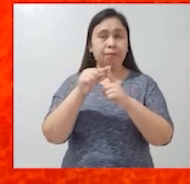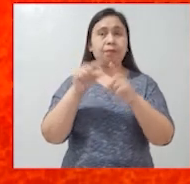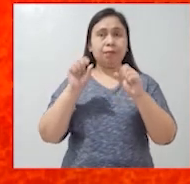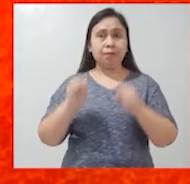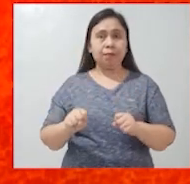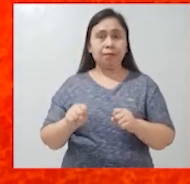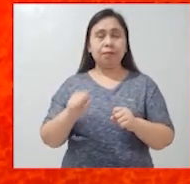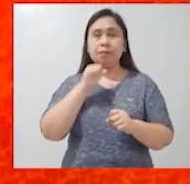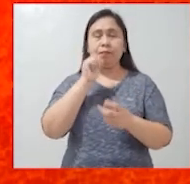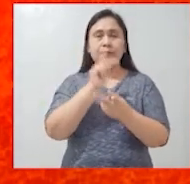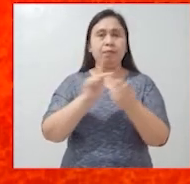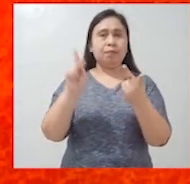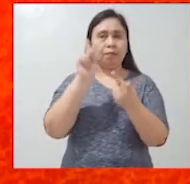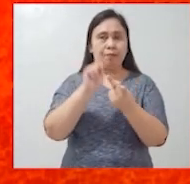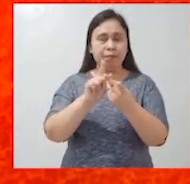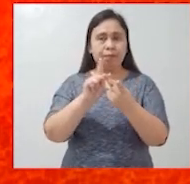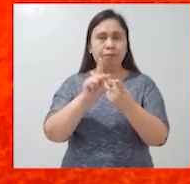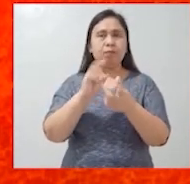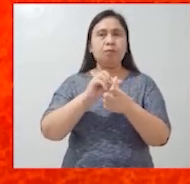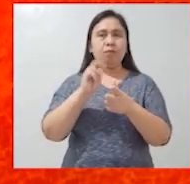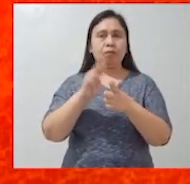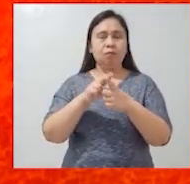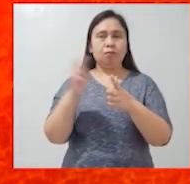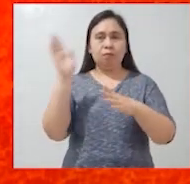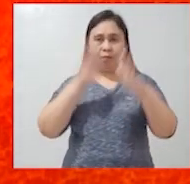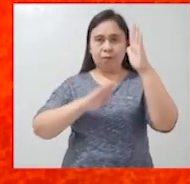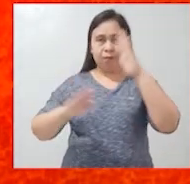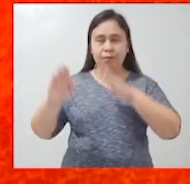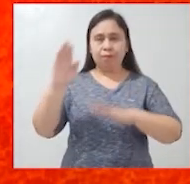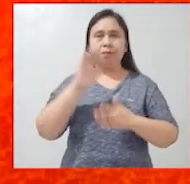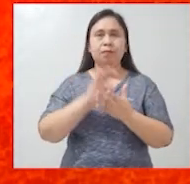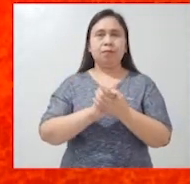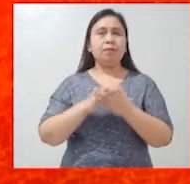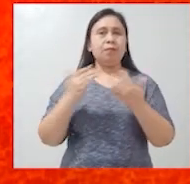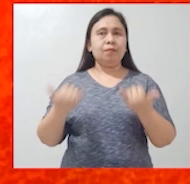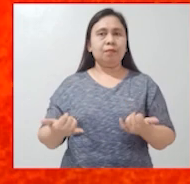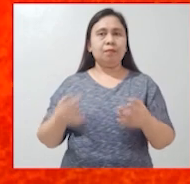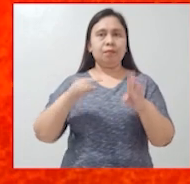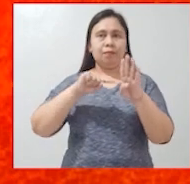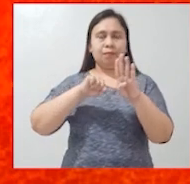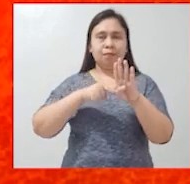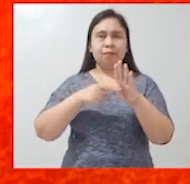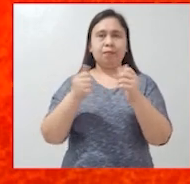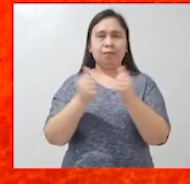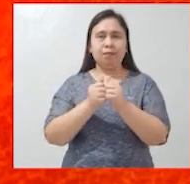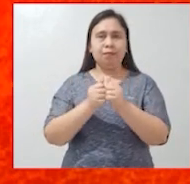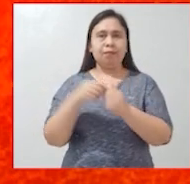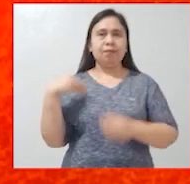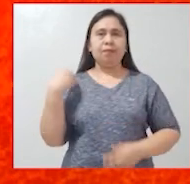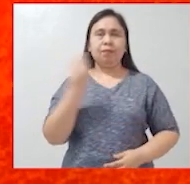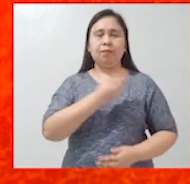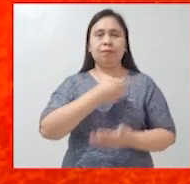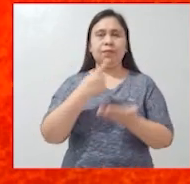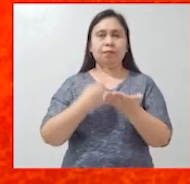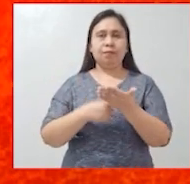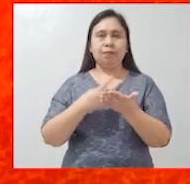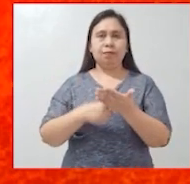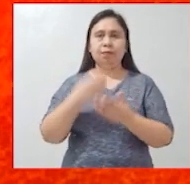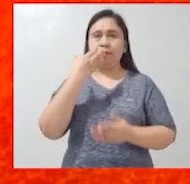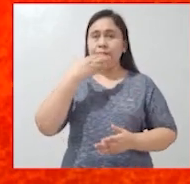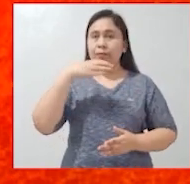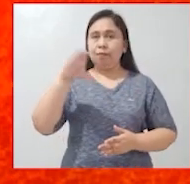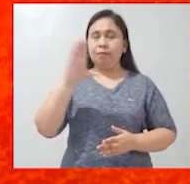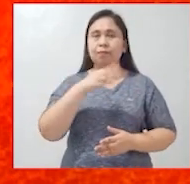quite imprecise or even confusing. Now, let us begin with our discussion. Heat